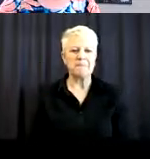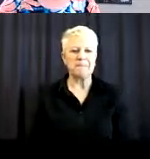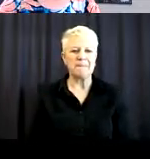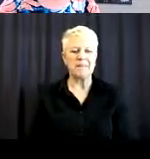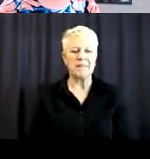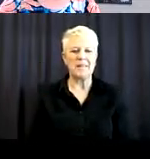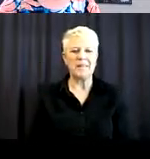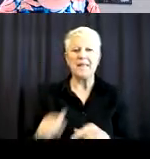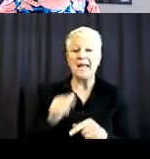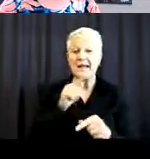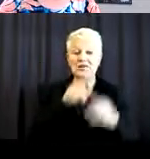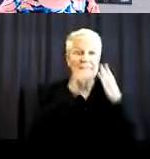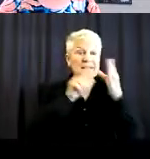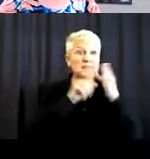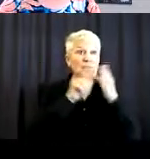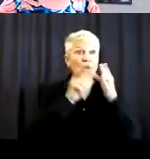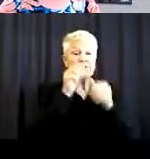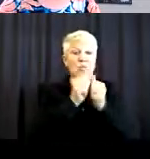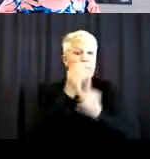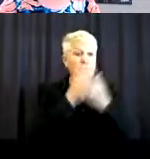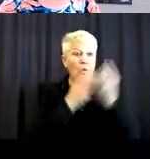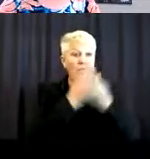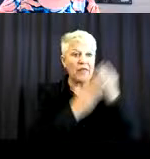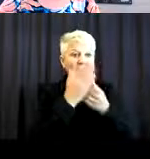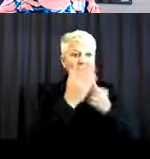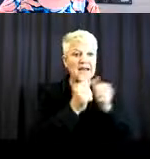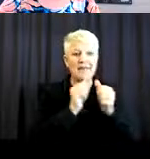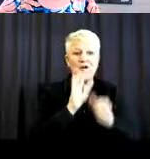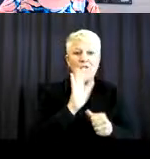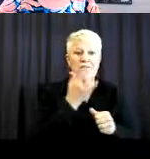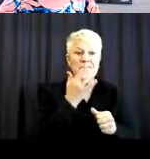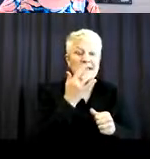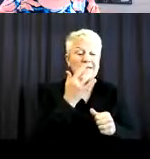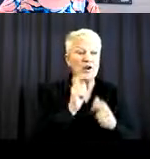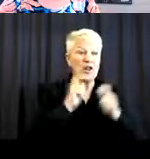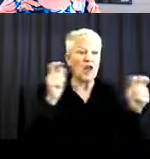She explores the plastic ring with both hands and puts her finger through a large metal ring attached to it.